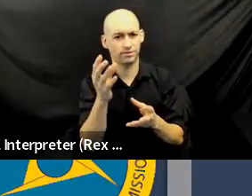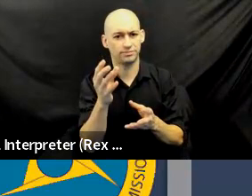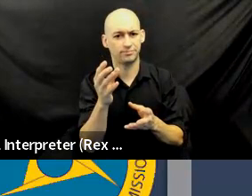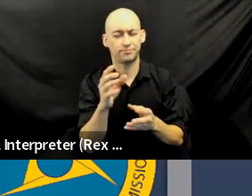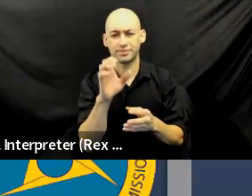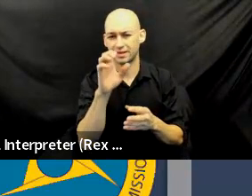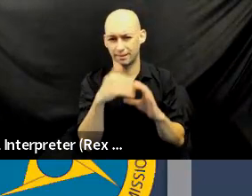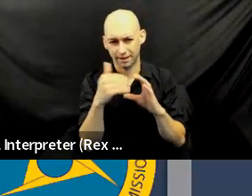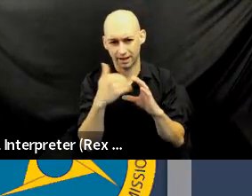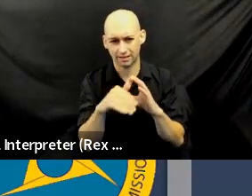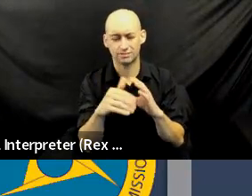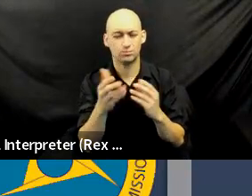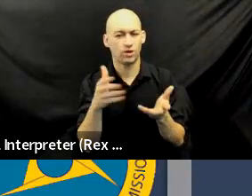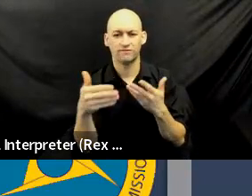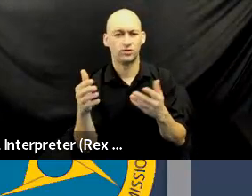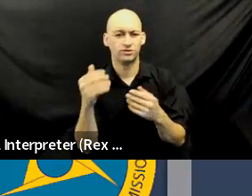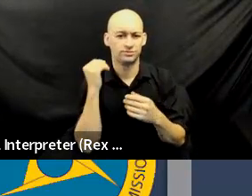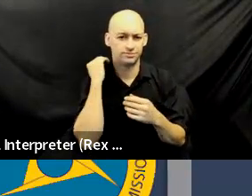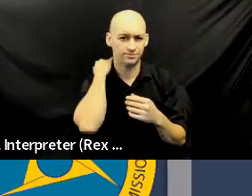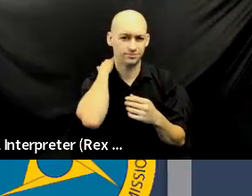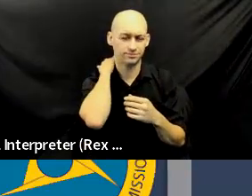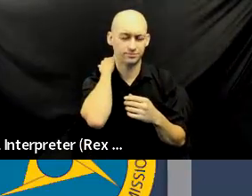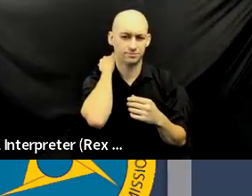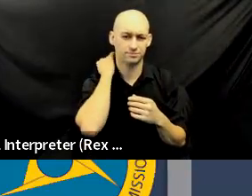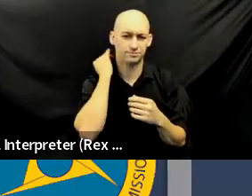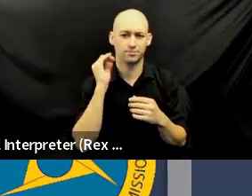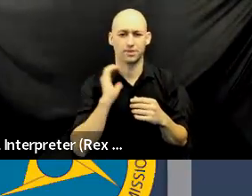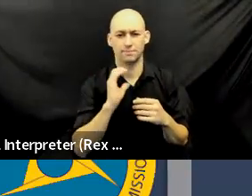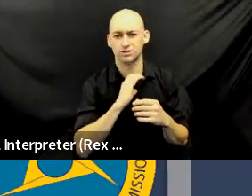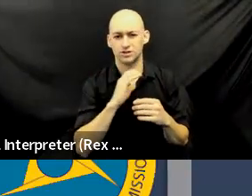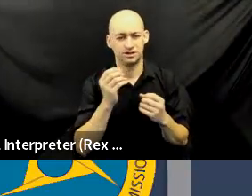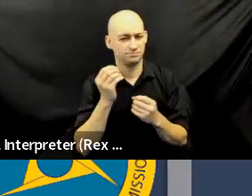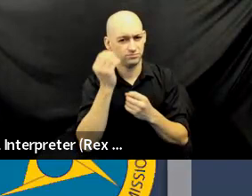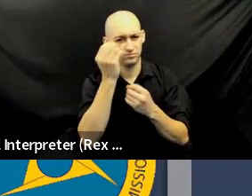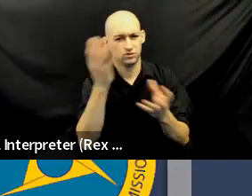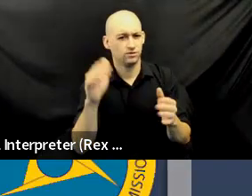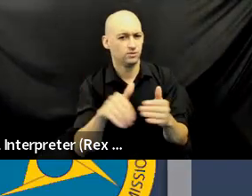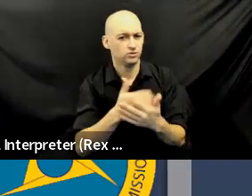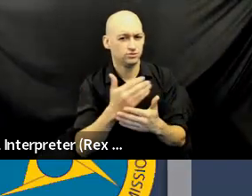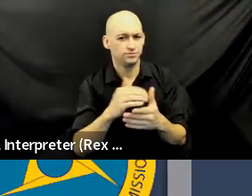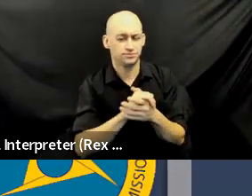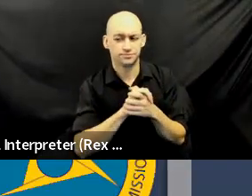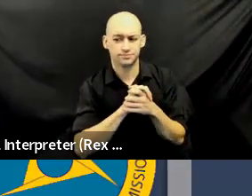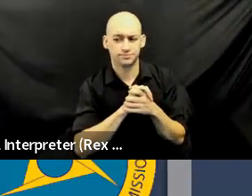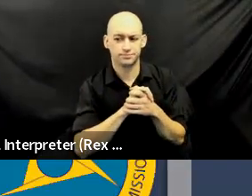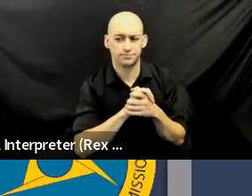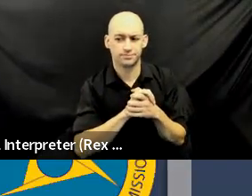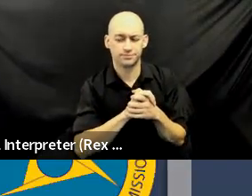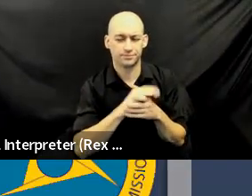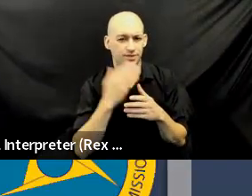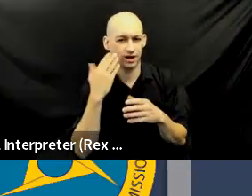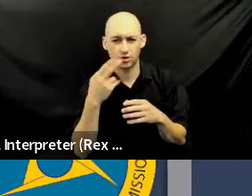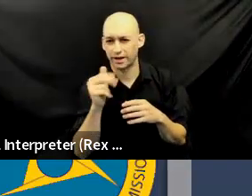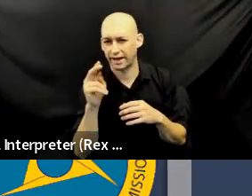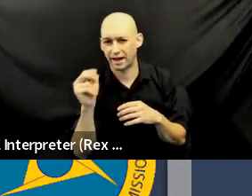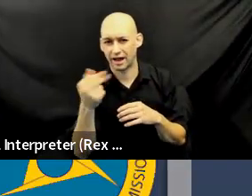email or whatever it may be, and commission updates as needed or as new information comes up. I don't know if Hannah or Matthew want to add to